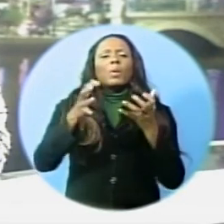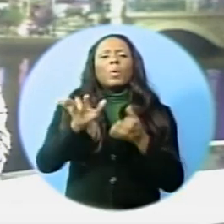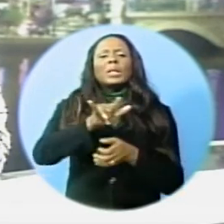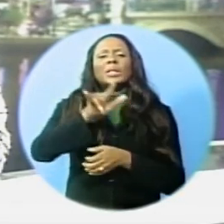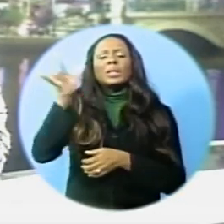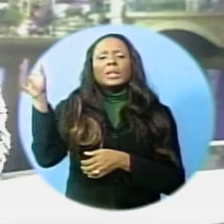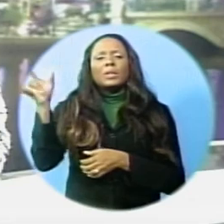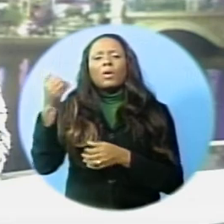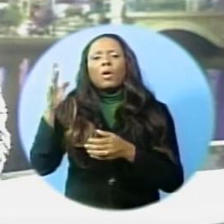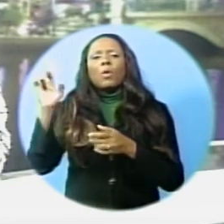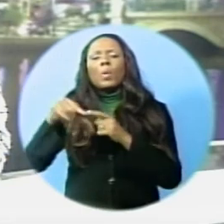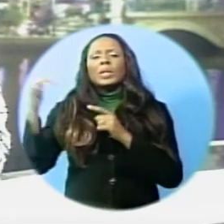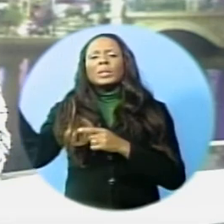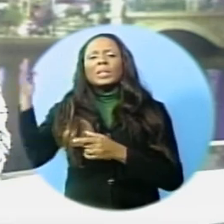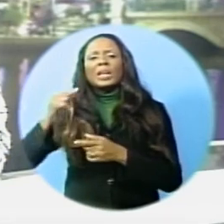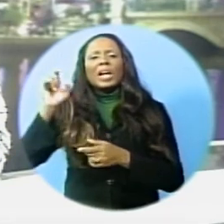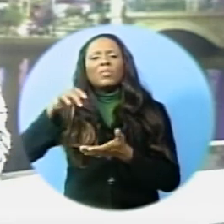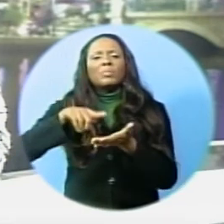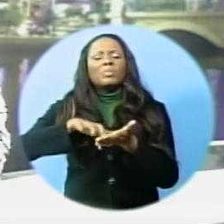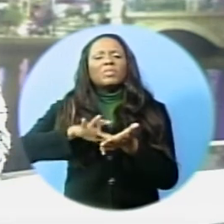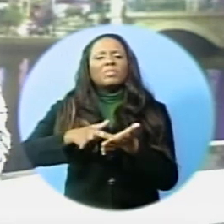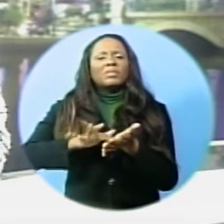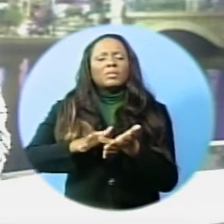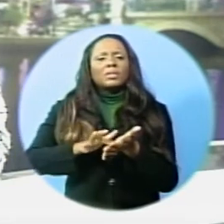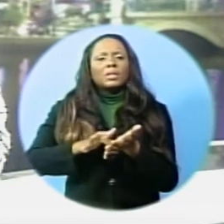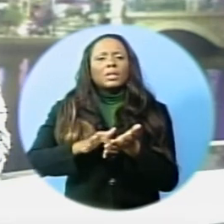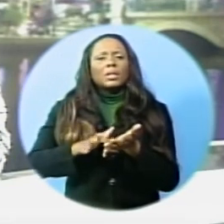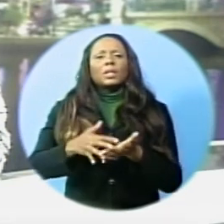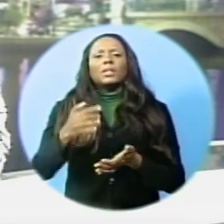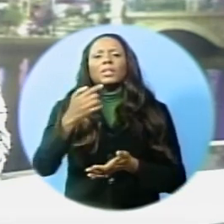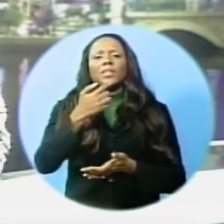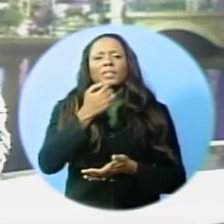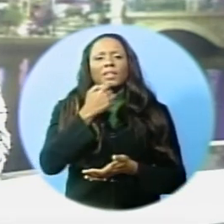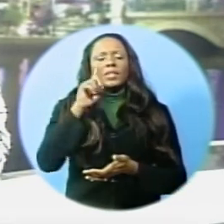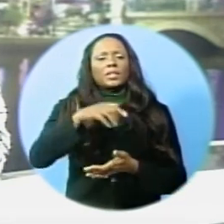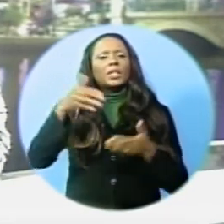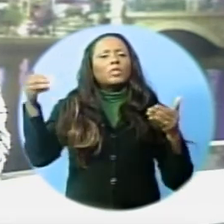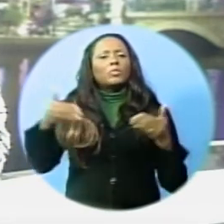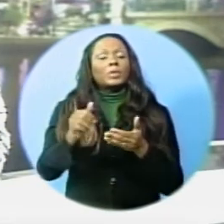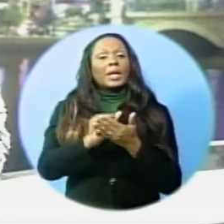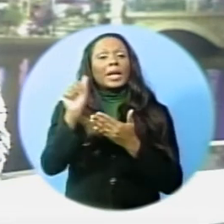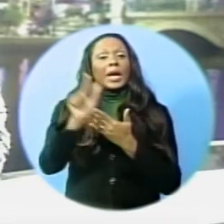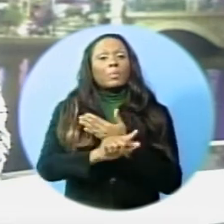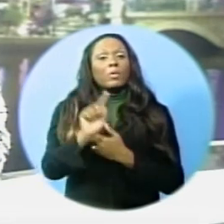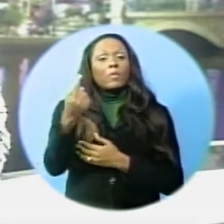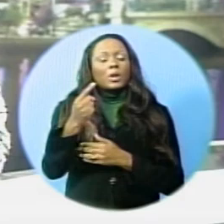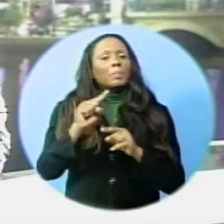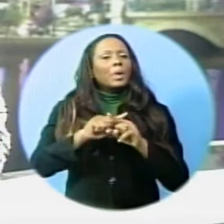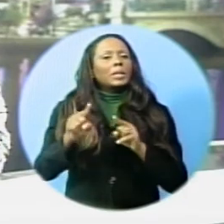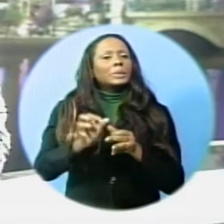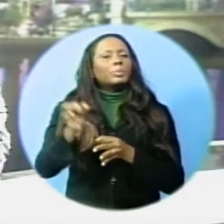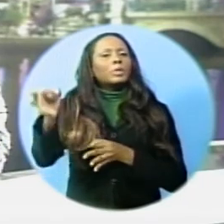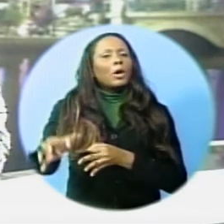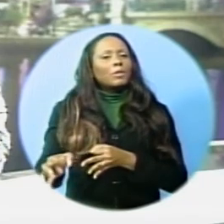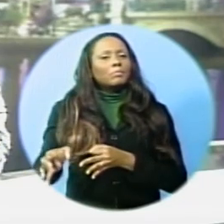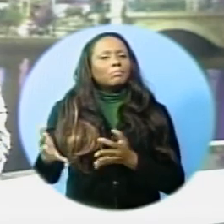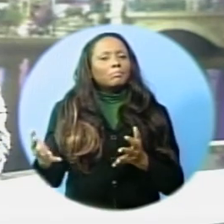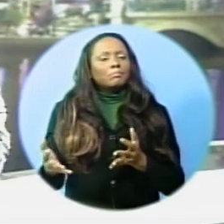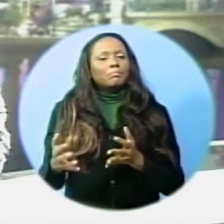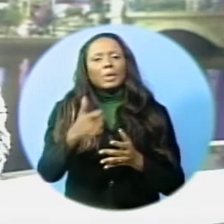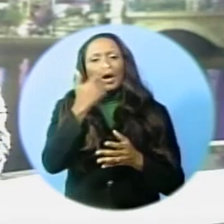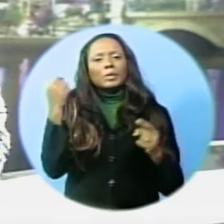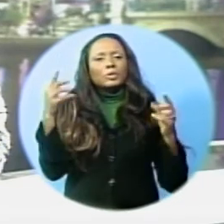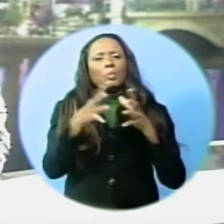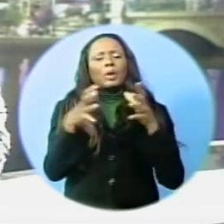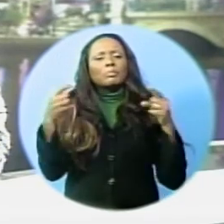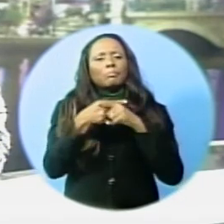what's best for the country. The policy was to be introduced on April 1st but has been deferred. Mr. Brathwaite's comments came on the sidelines